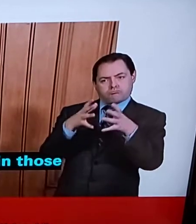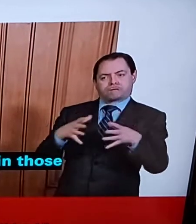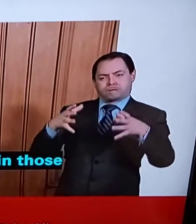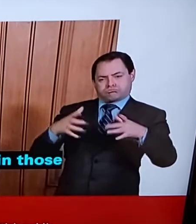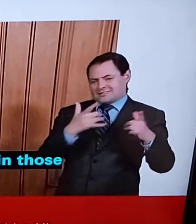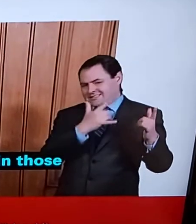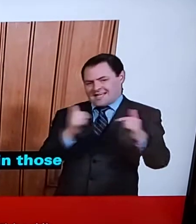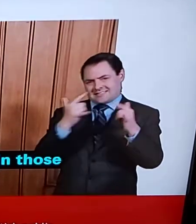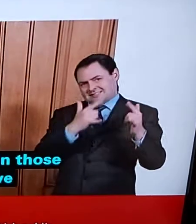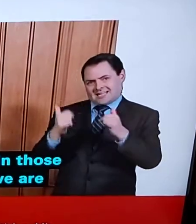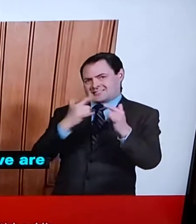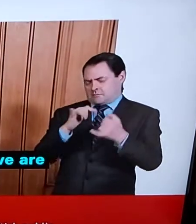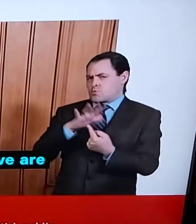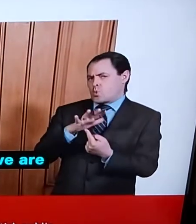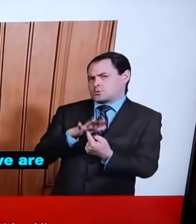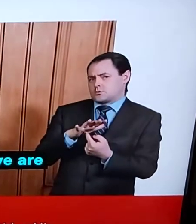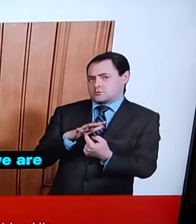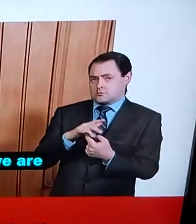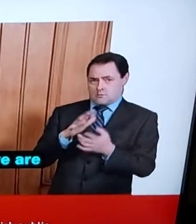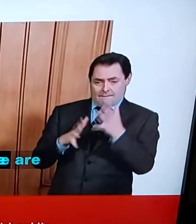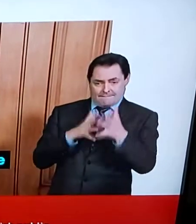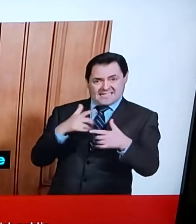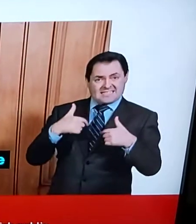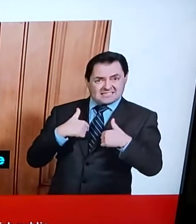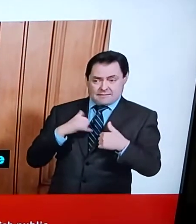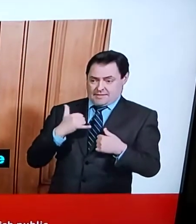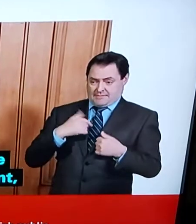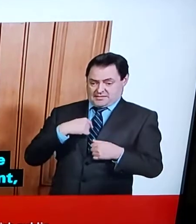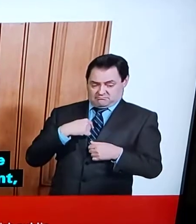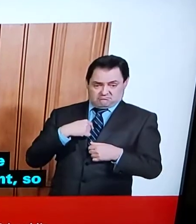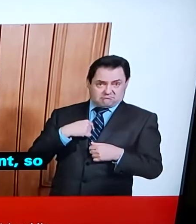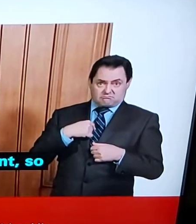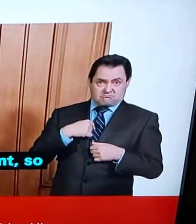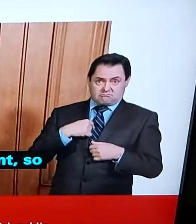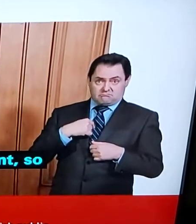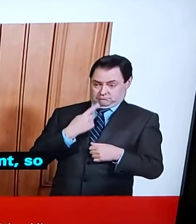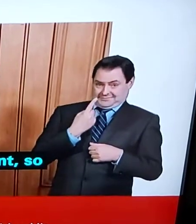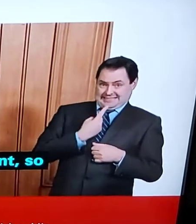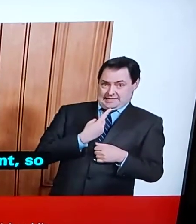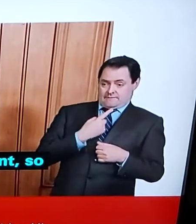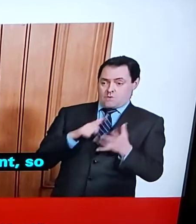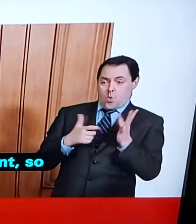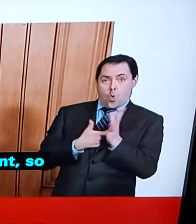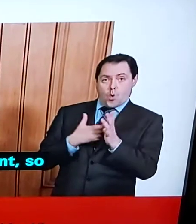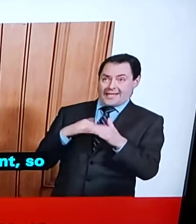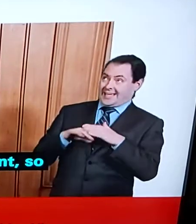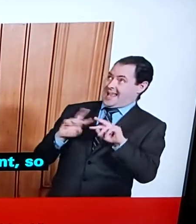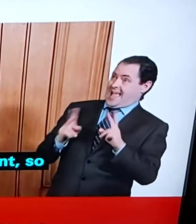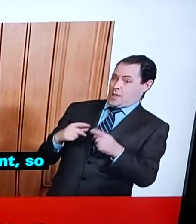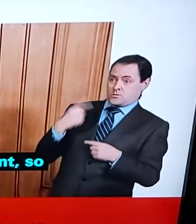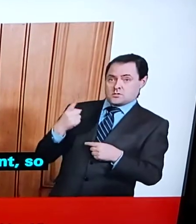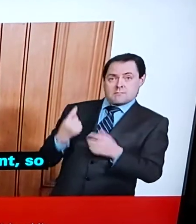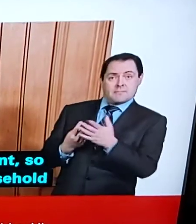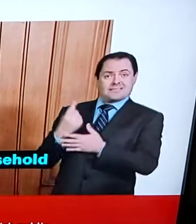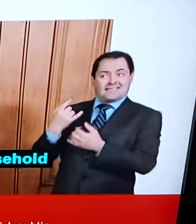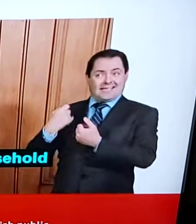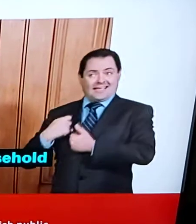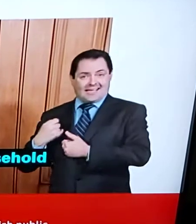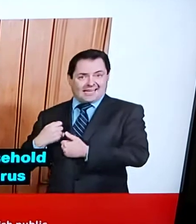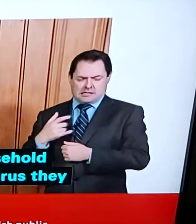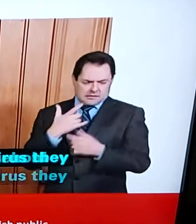really important, so that where staff or their household members don't have coronavirus, they can come back to work